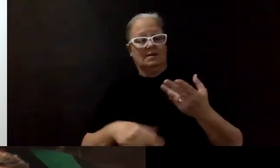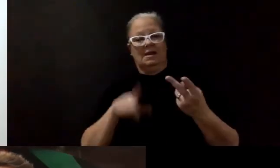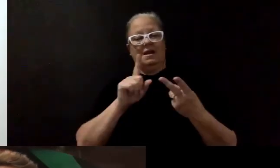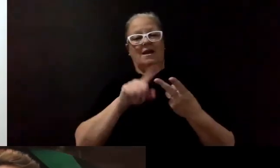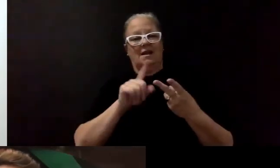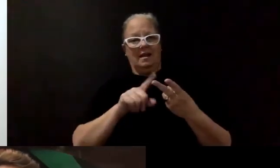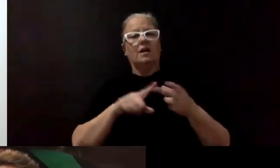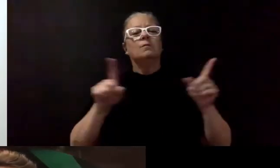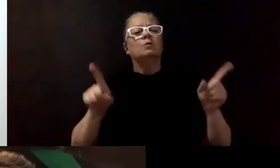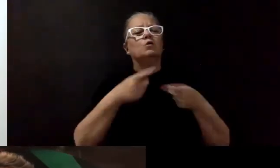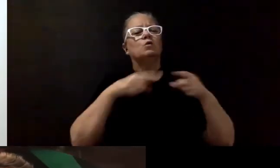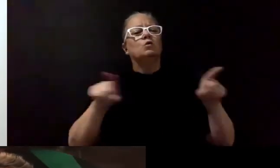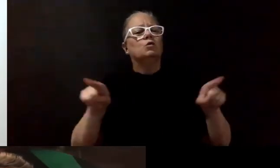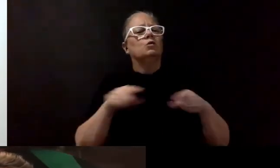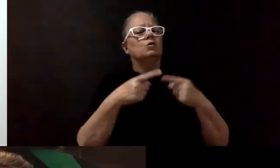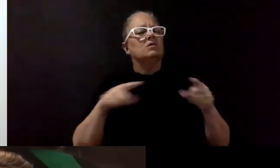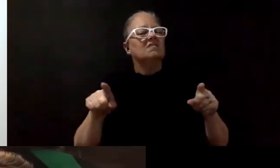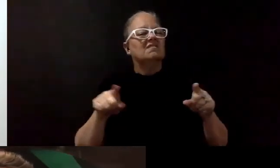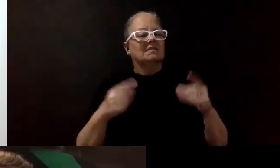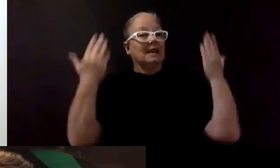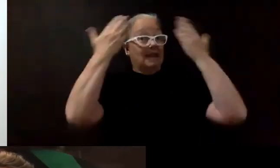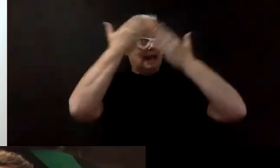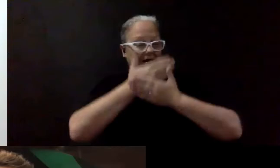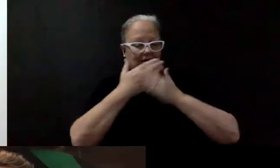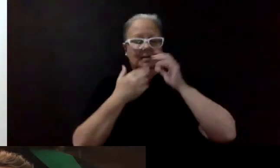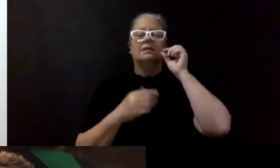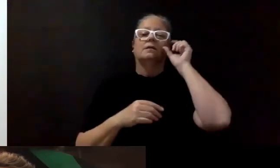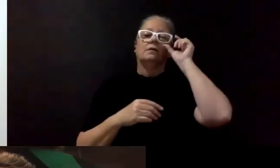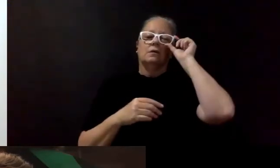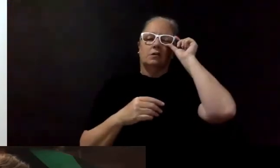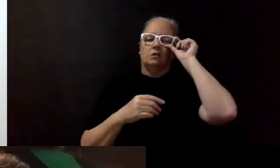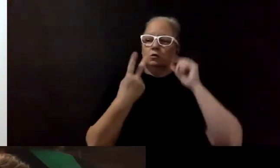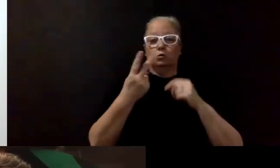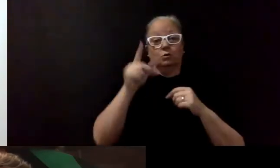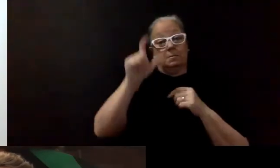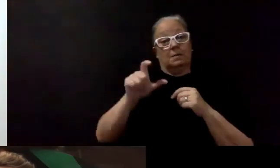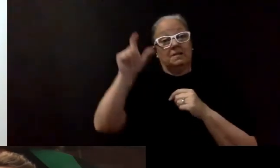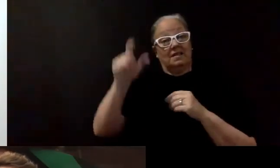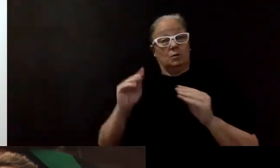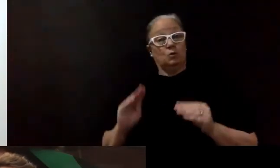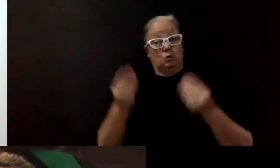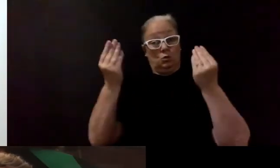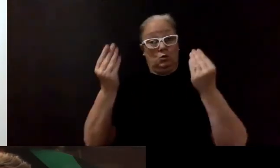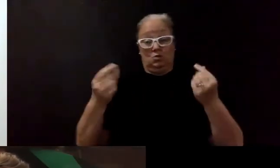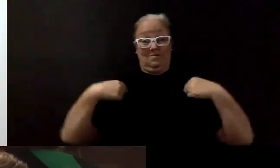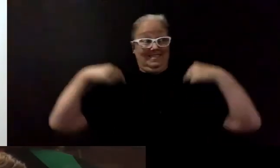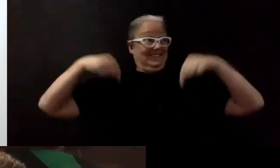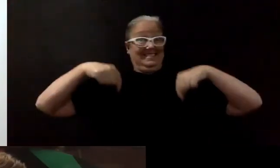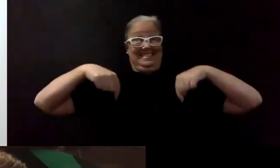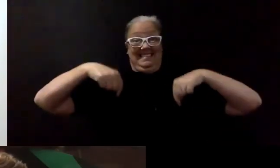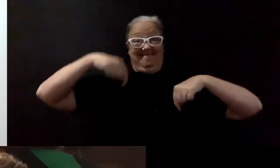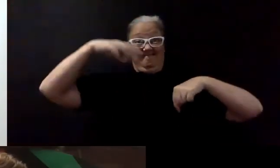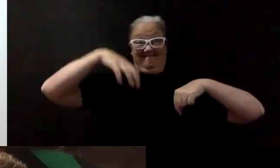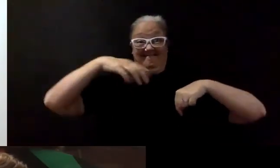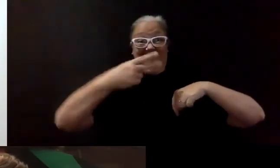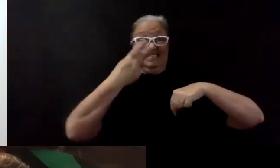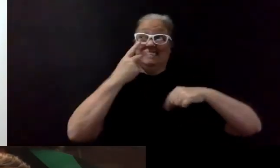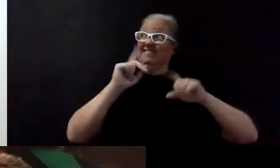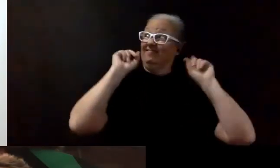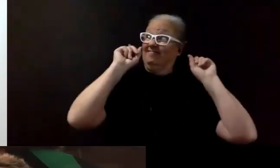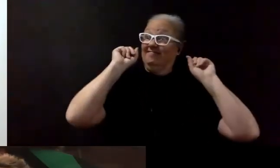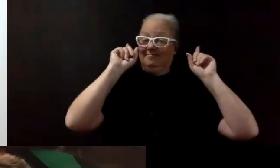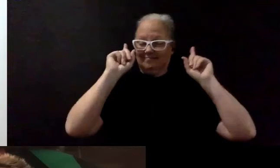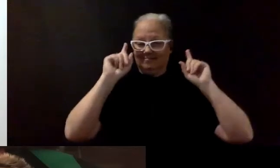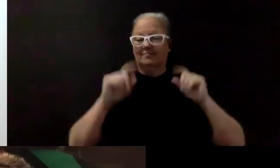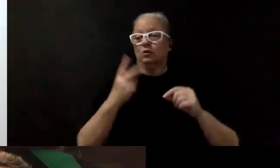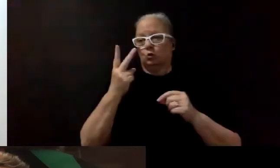mentored two young people from a college near where I'm sitting at the moment, actually, and supported